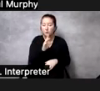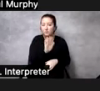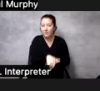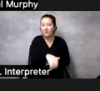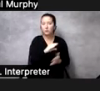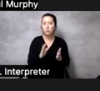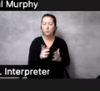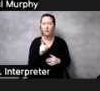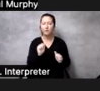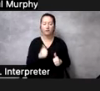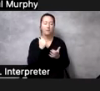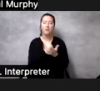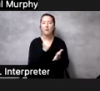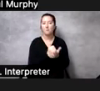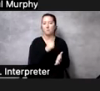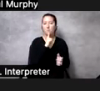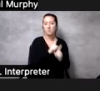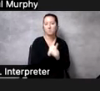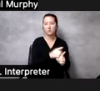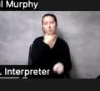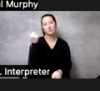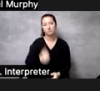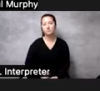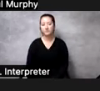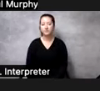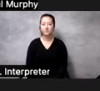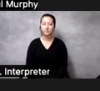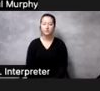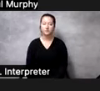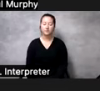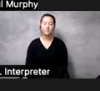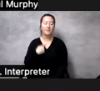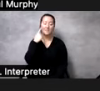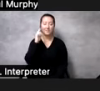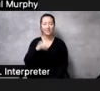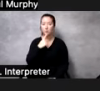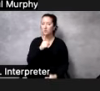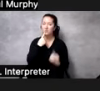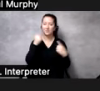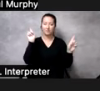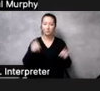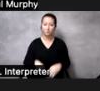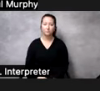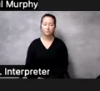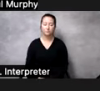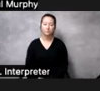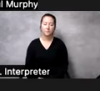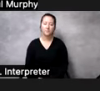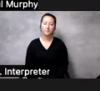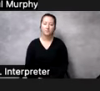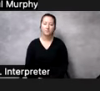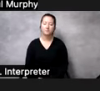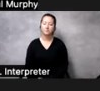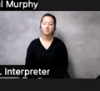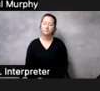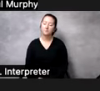can then help them to mentor them in a better way. And so I find these to be very successful. The take-home message is I